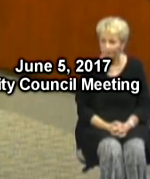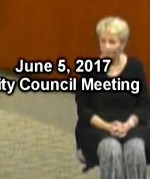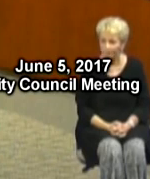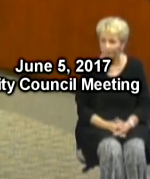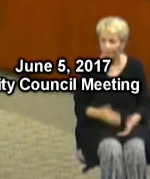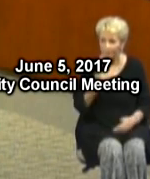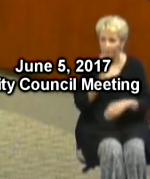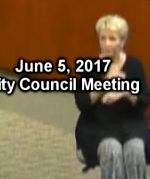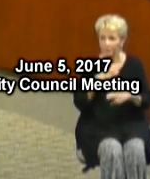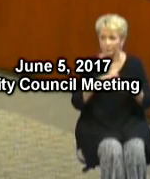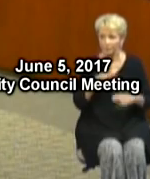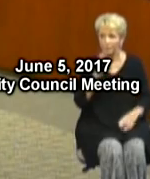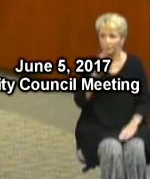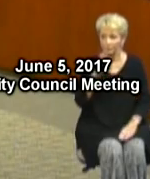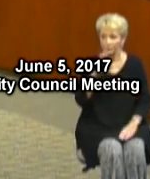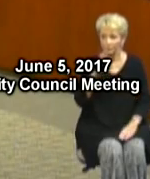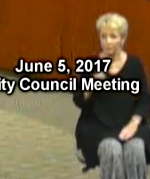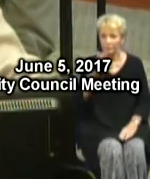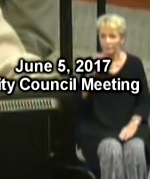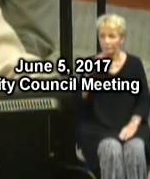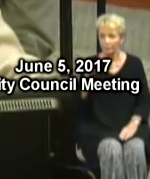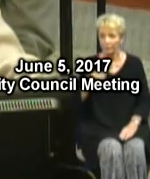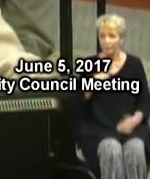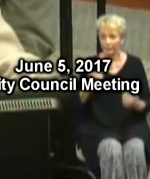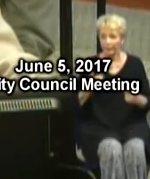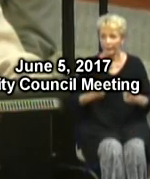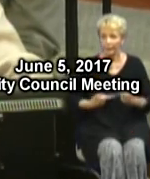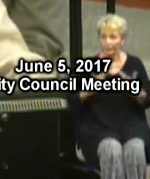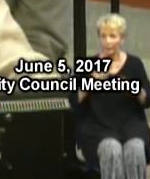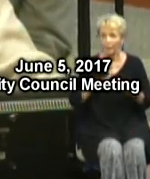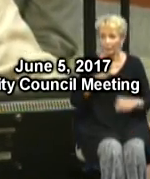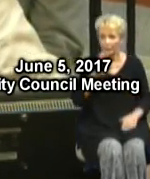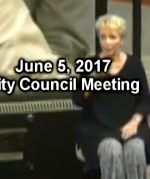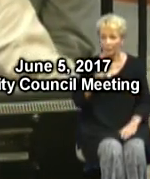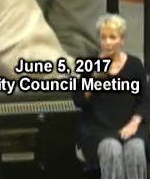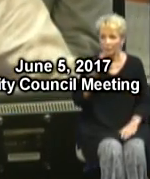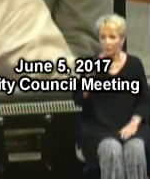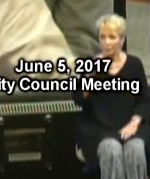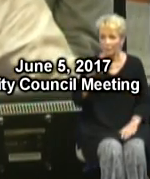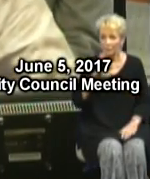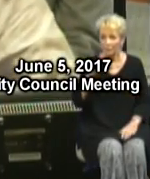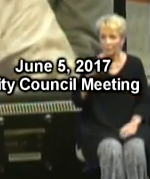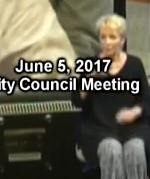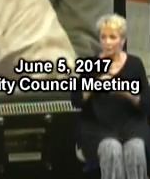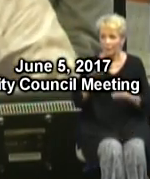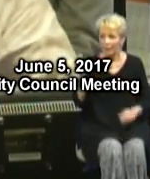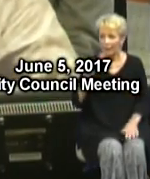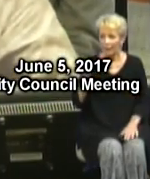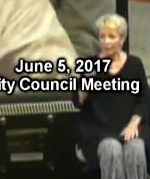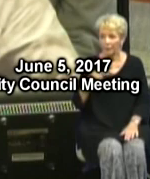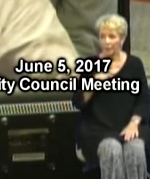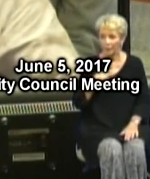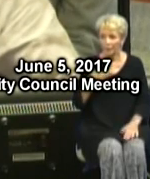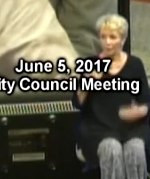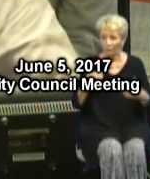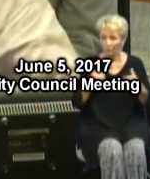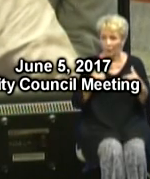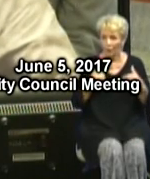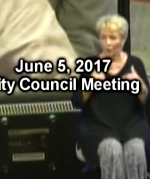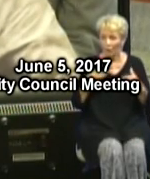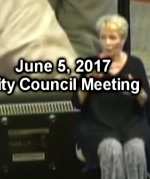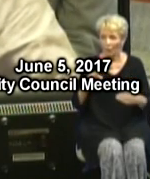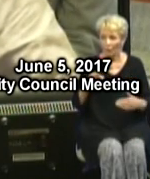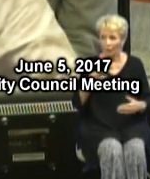Good evening. My name is Stephen West. I currently reside at 30 Stony Ridge in Asheville. I am the owner of